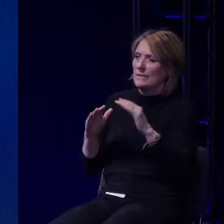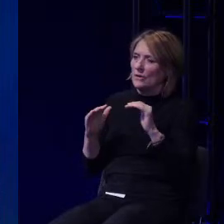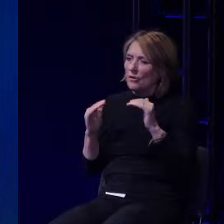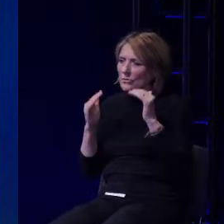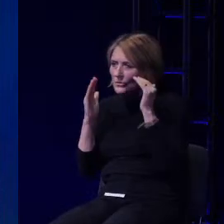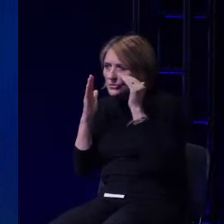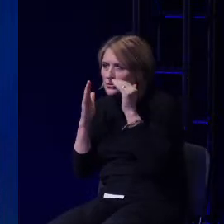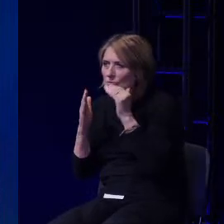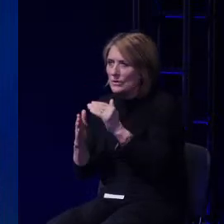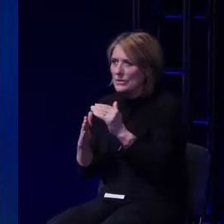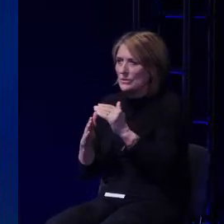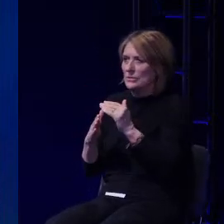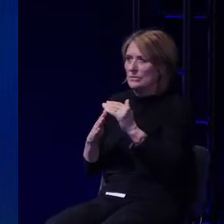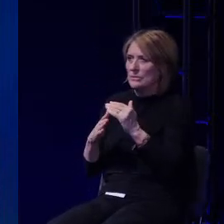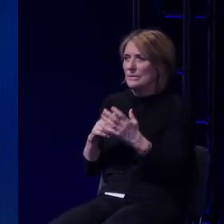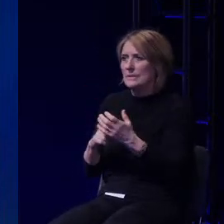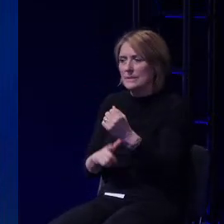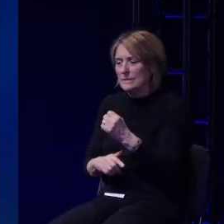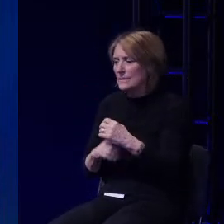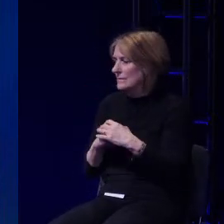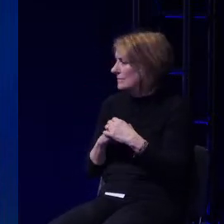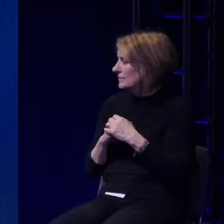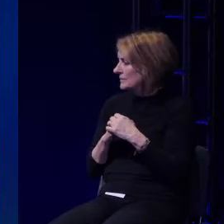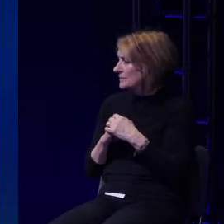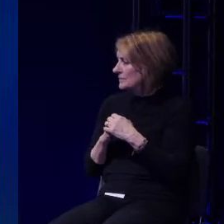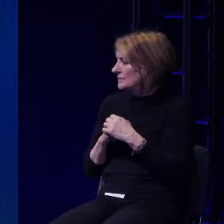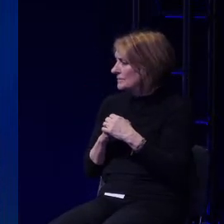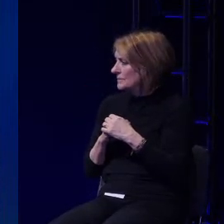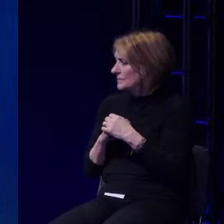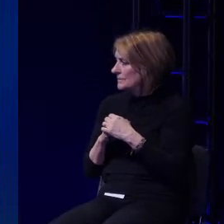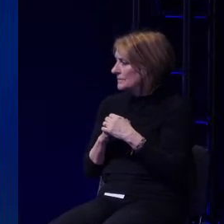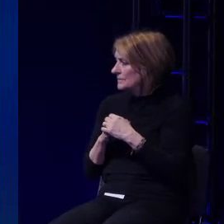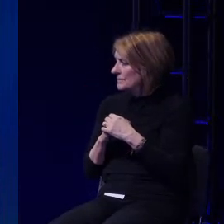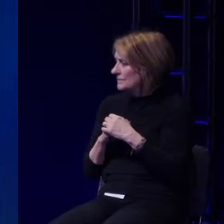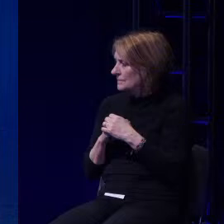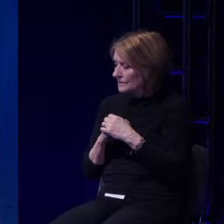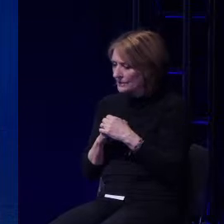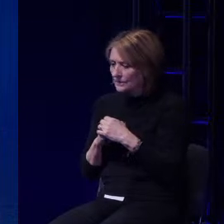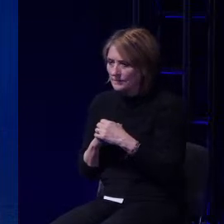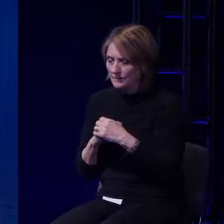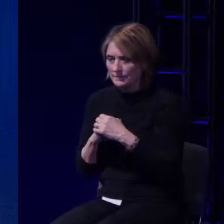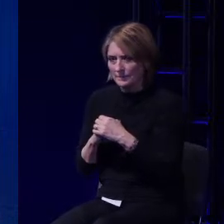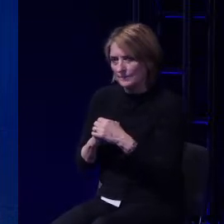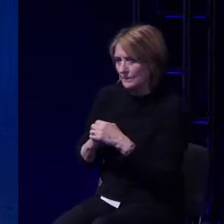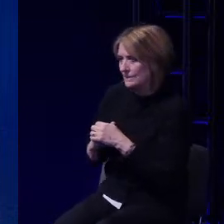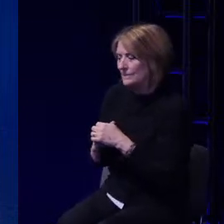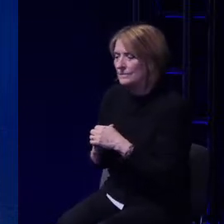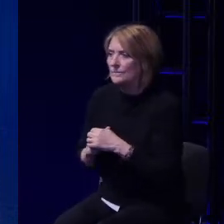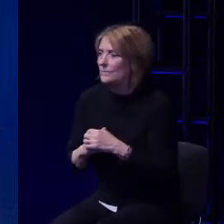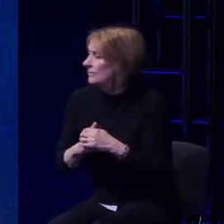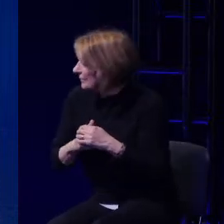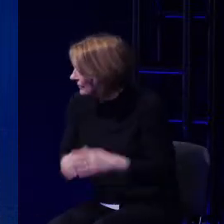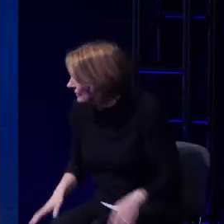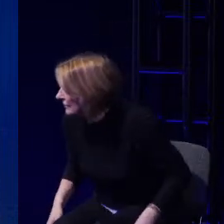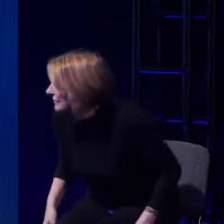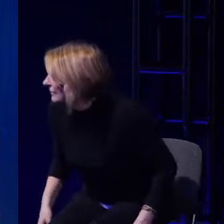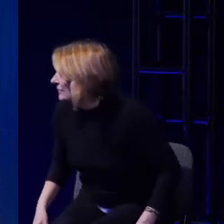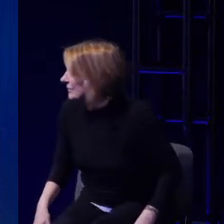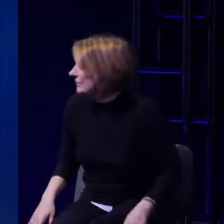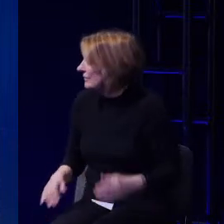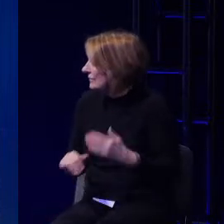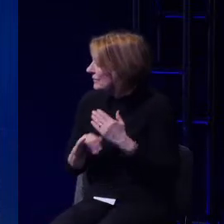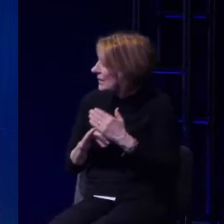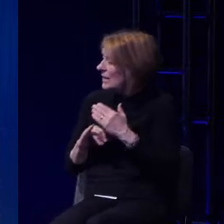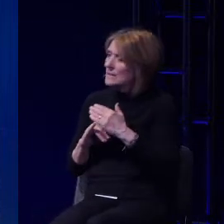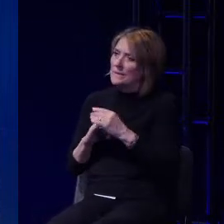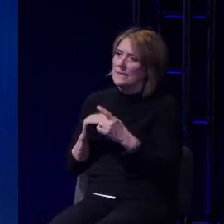into doing this is ultimate. I can't say it any other way. It's a